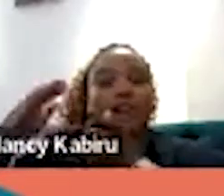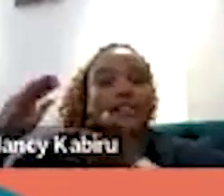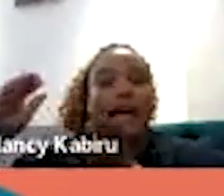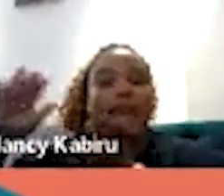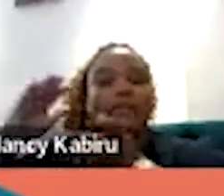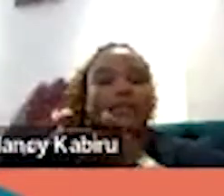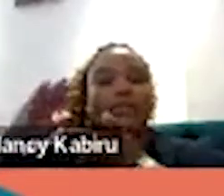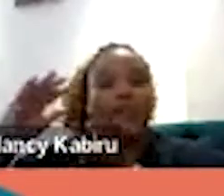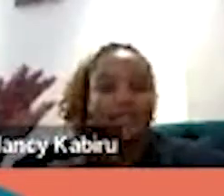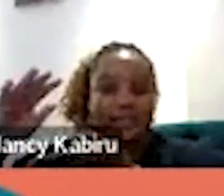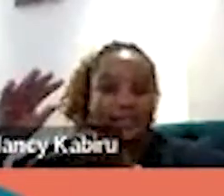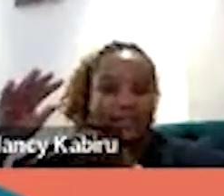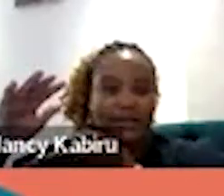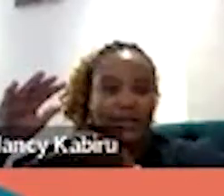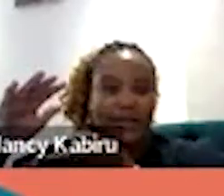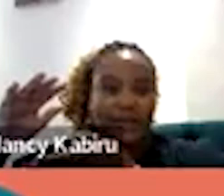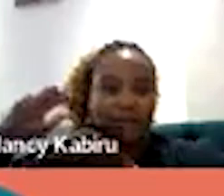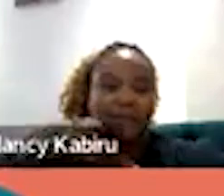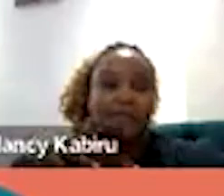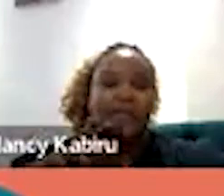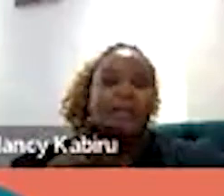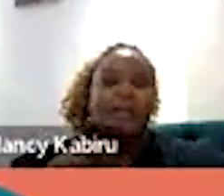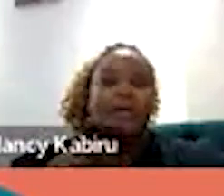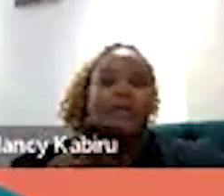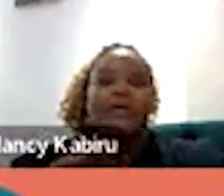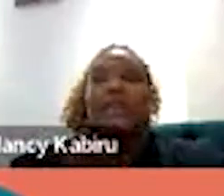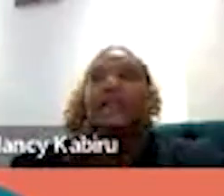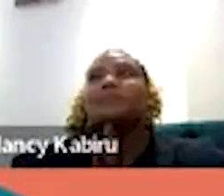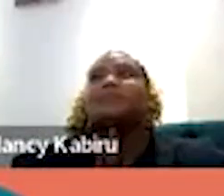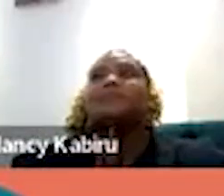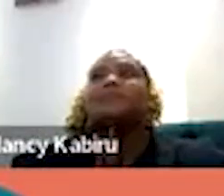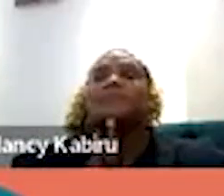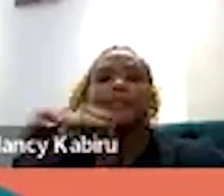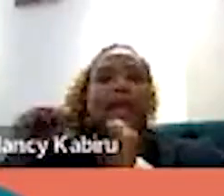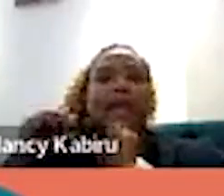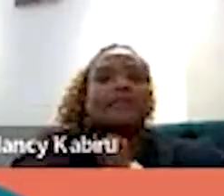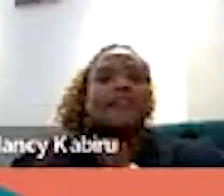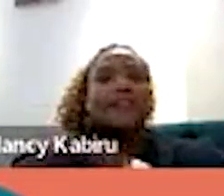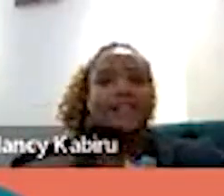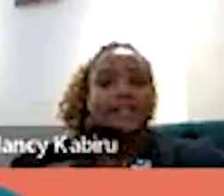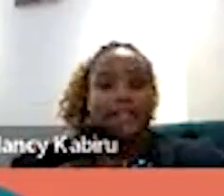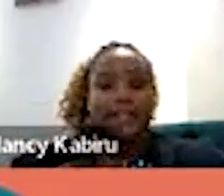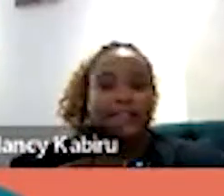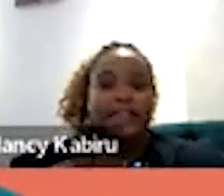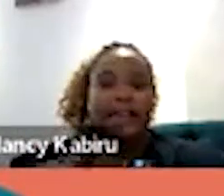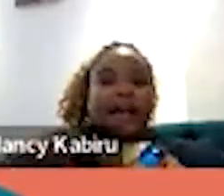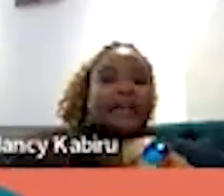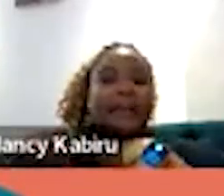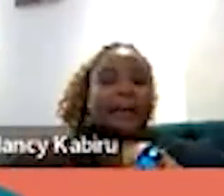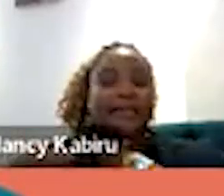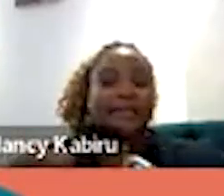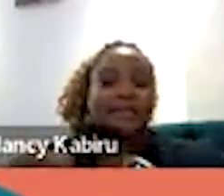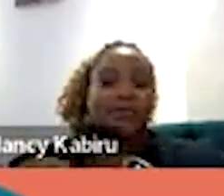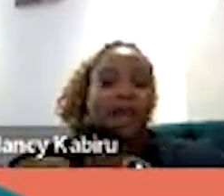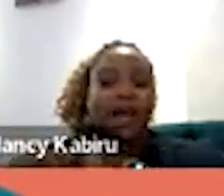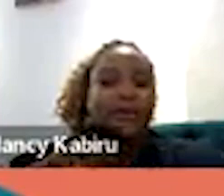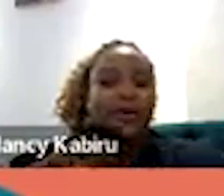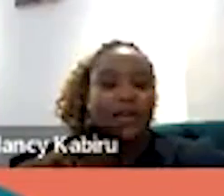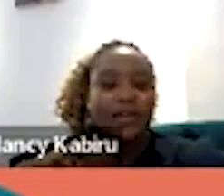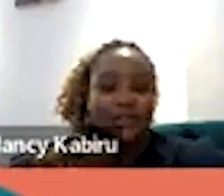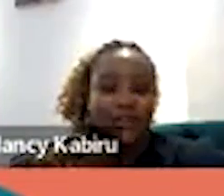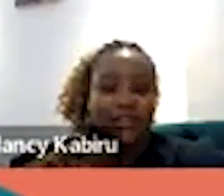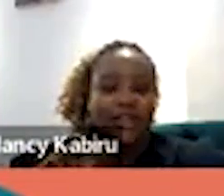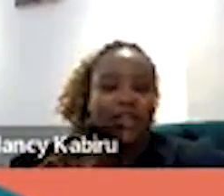experiencing long-term stress, okay? There are people who say, I am very resilient and I have a capacity